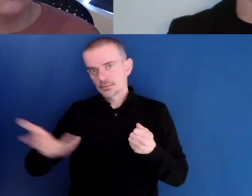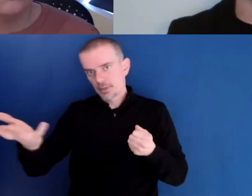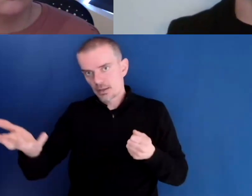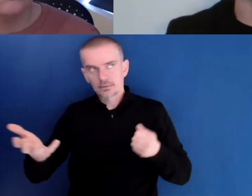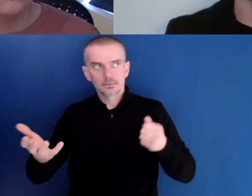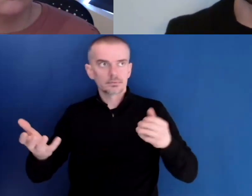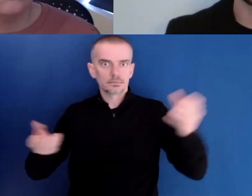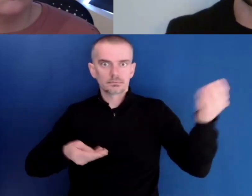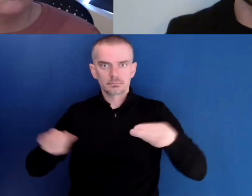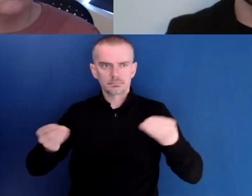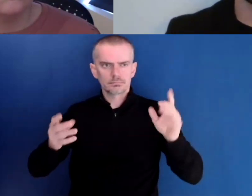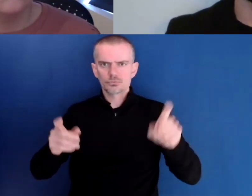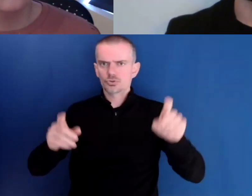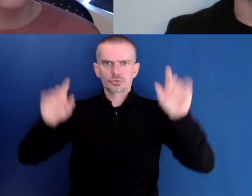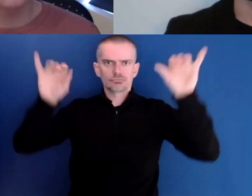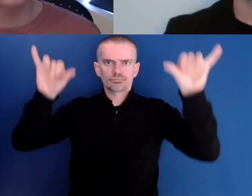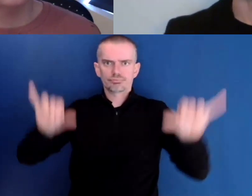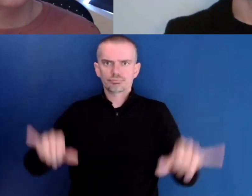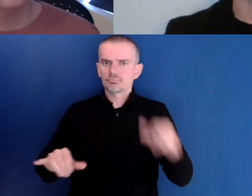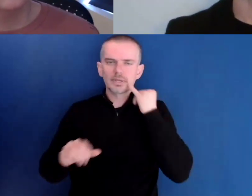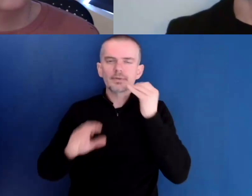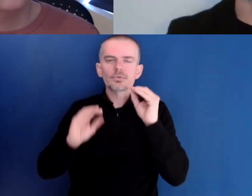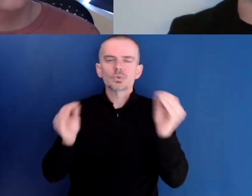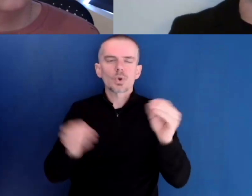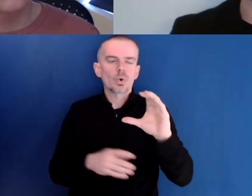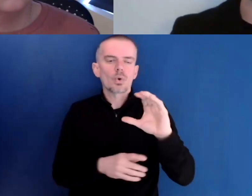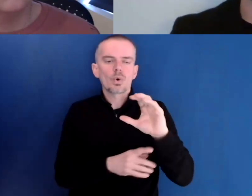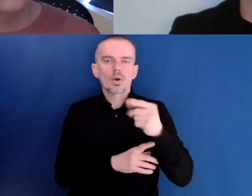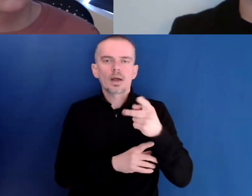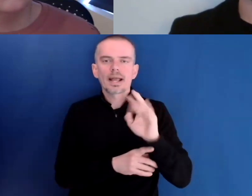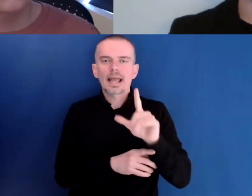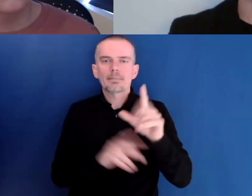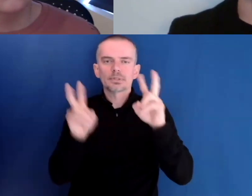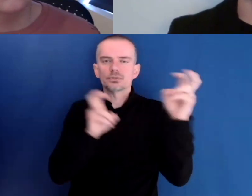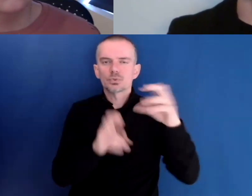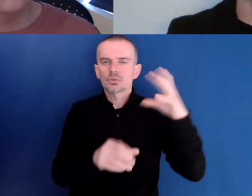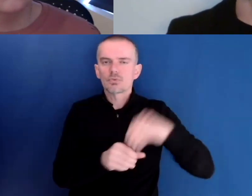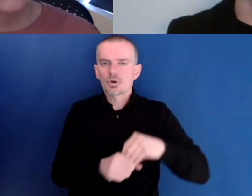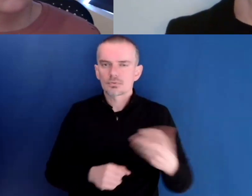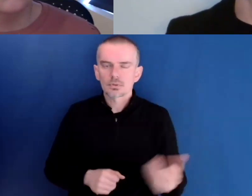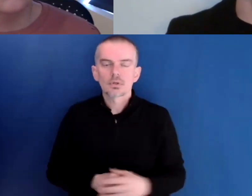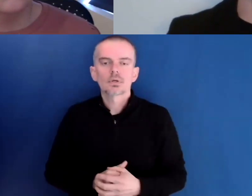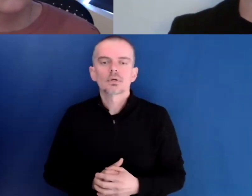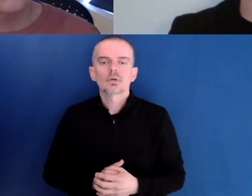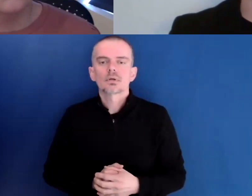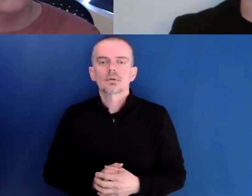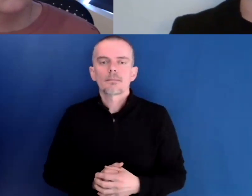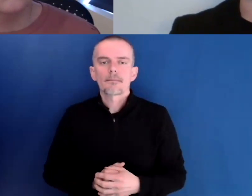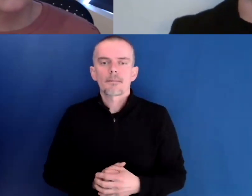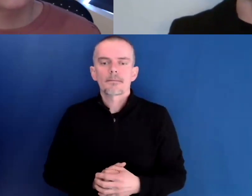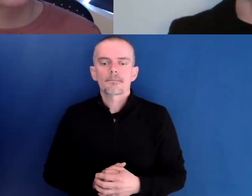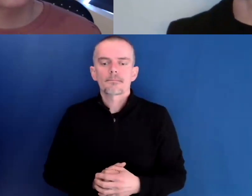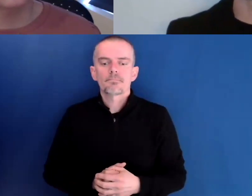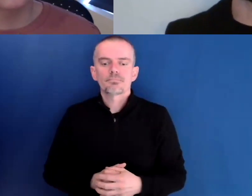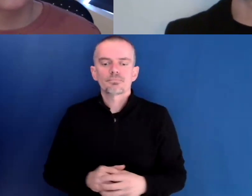should align basically perfectly with what you're submitting to the funder. Uh, there is